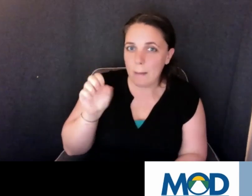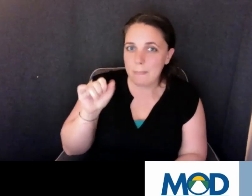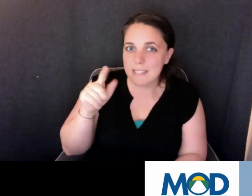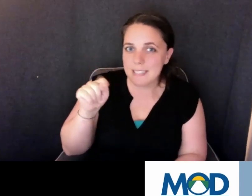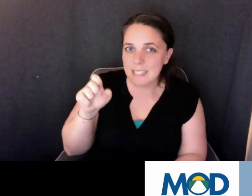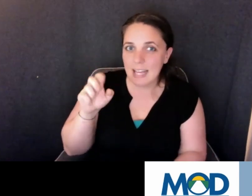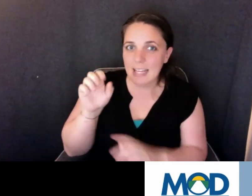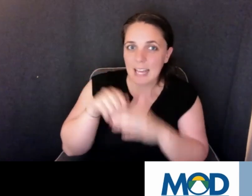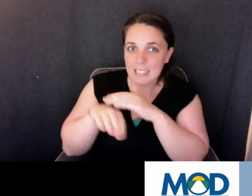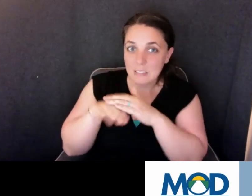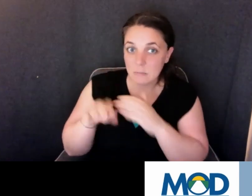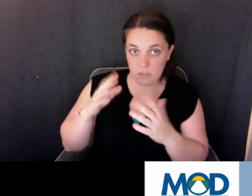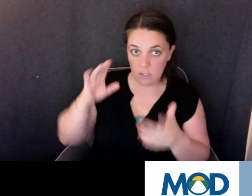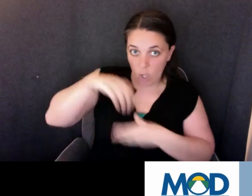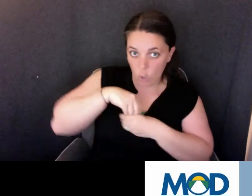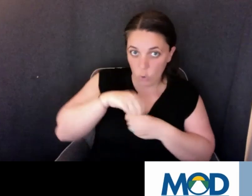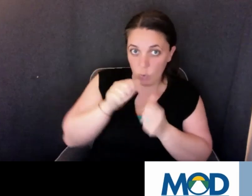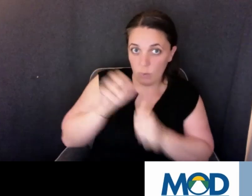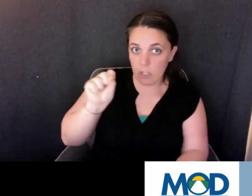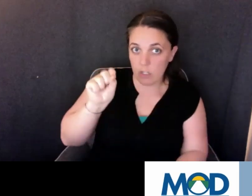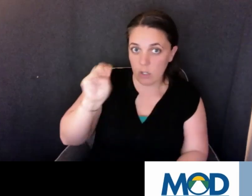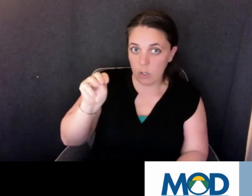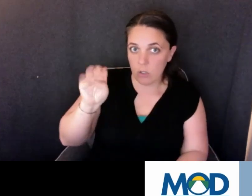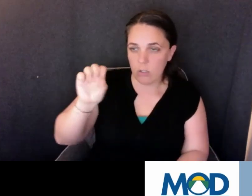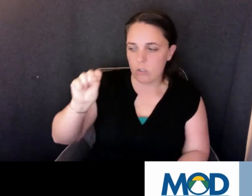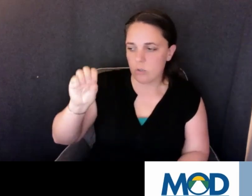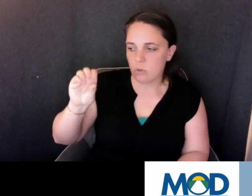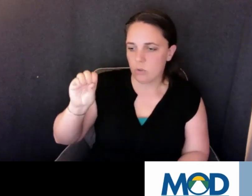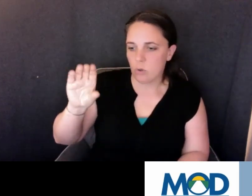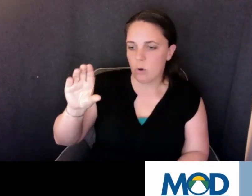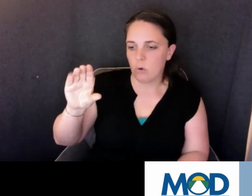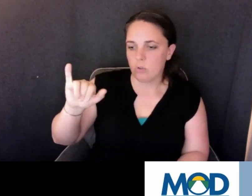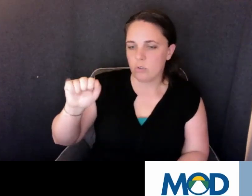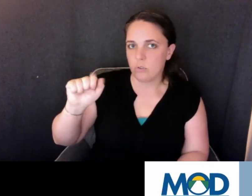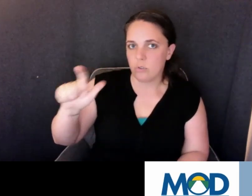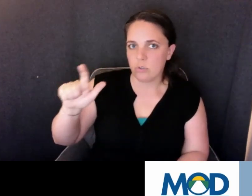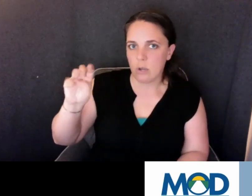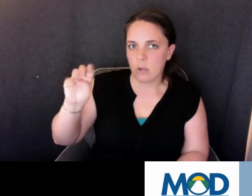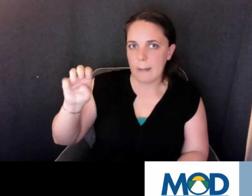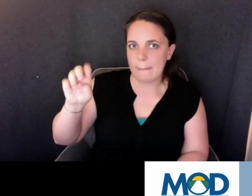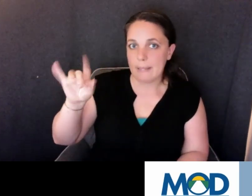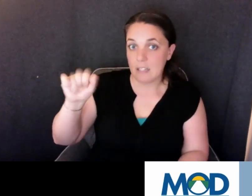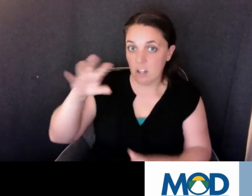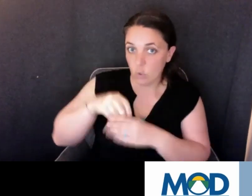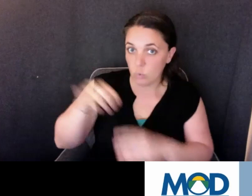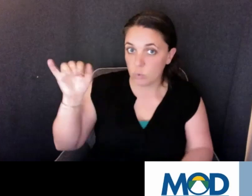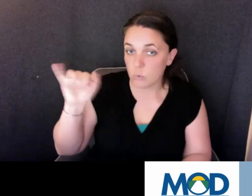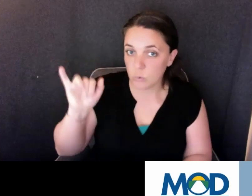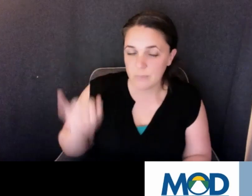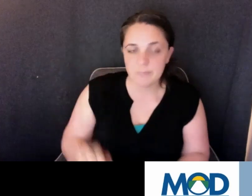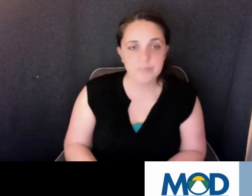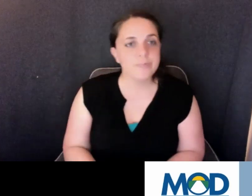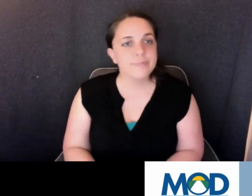media as well? And what are some resources to ensure we're being accessible there? Yeah, so social